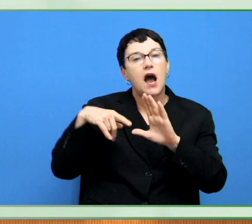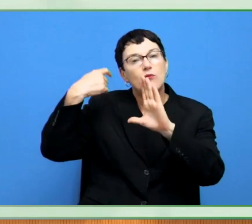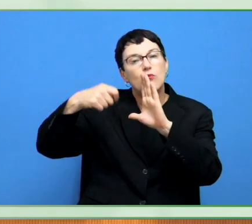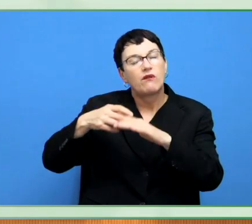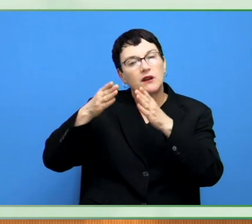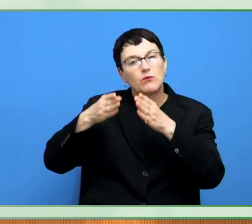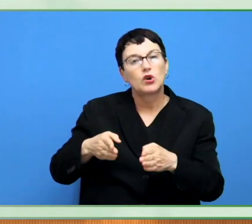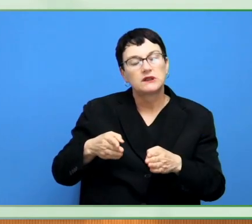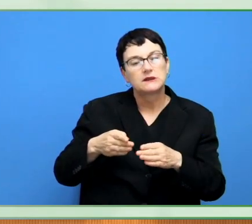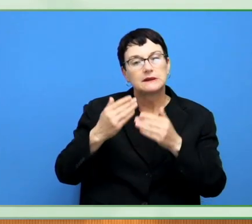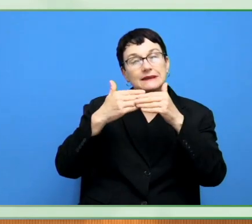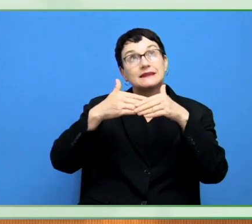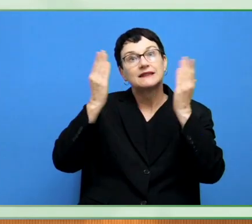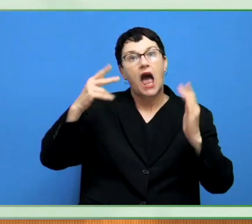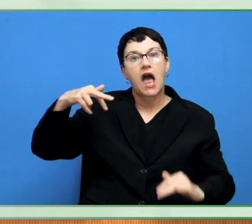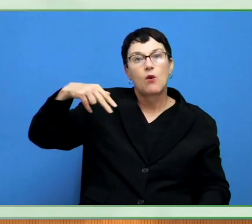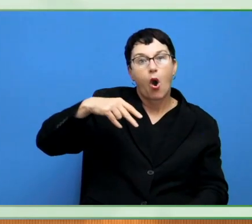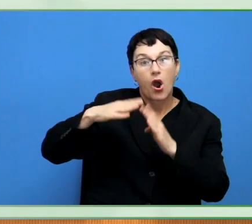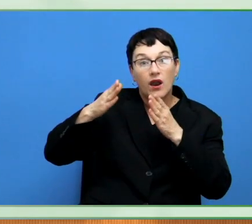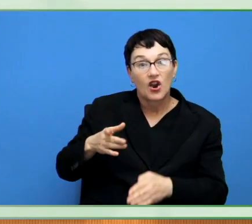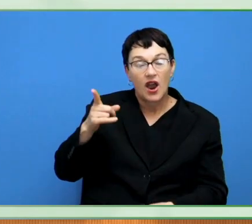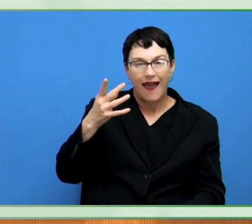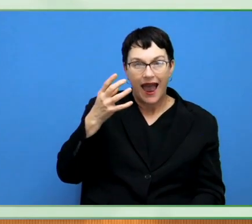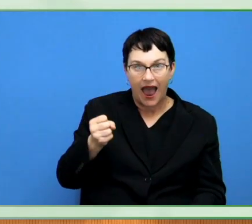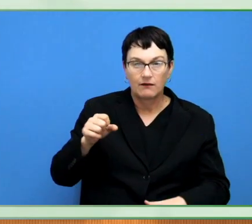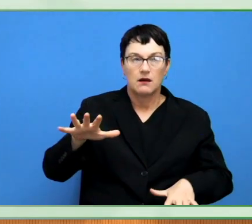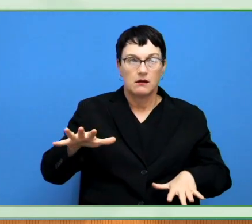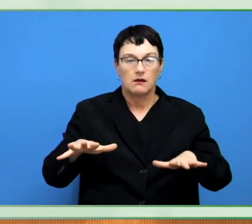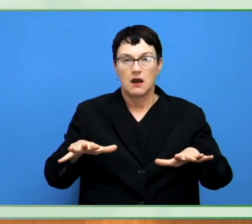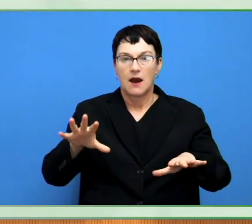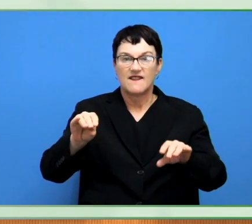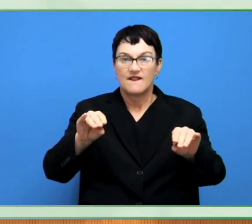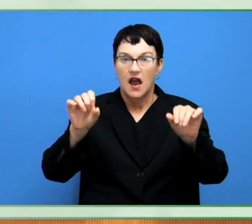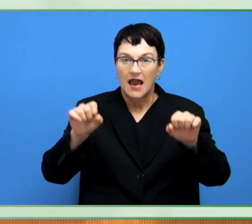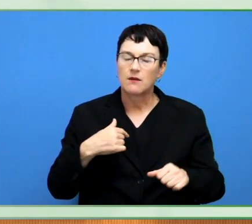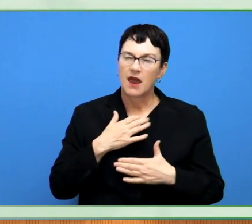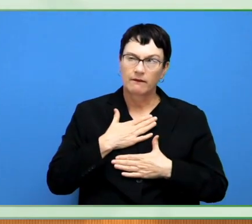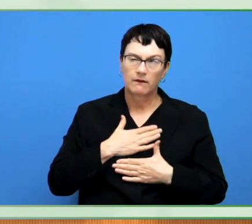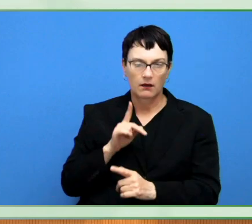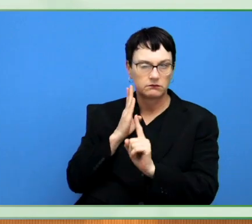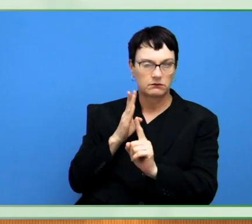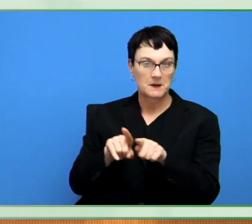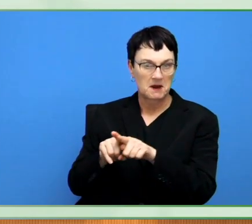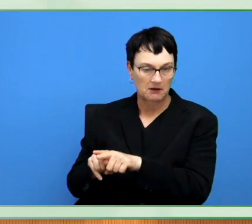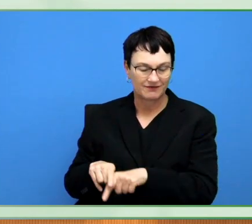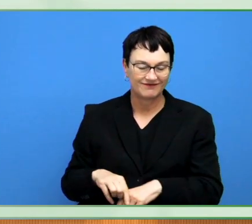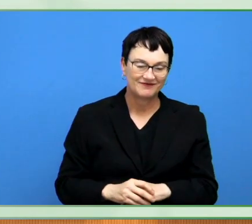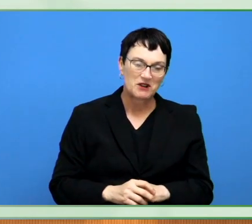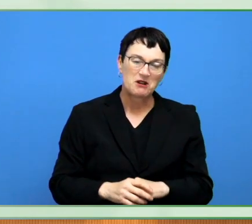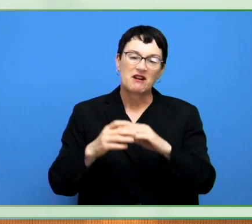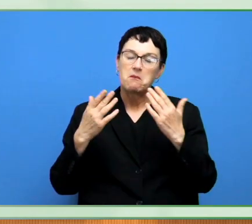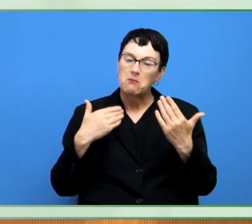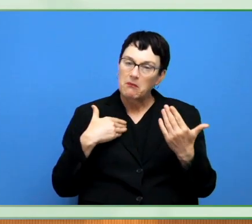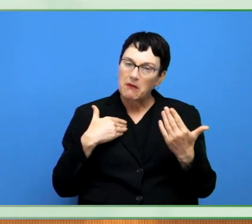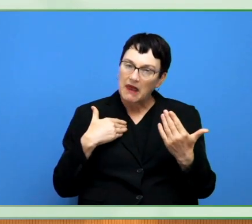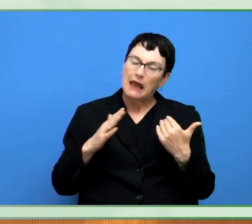have a master's degree in mechatronics too, and also as a co-founder of Lad Bionics, I work as a university professor in Pontifical Catholic University